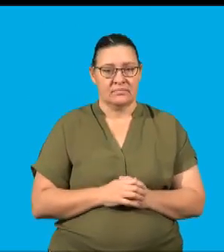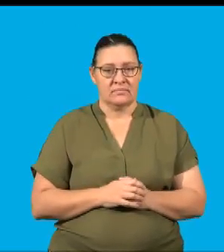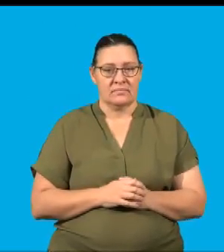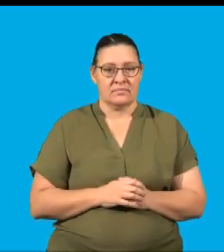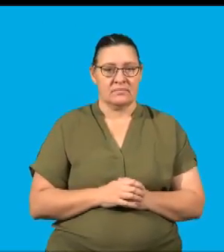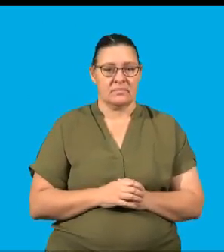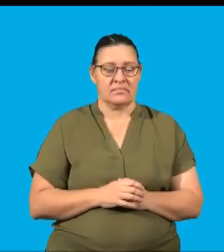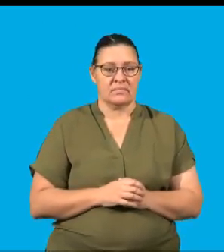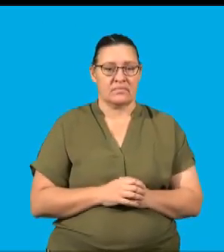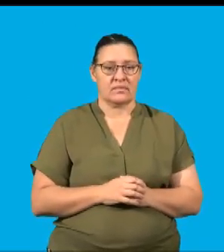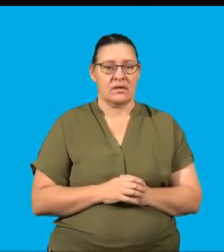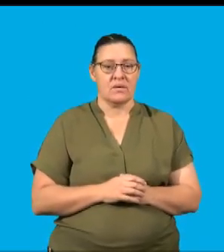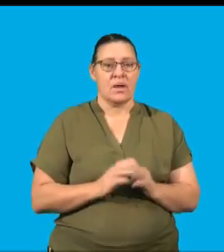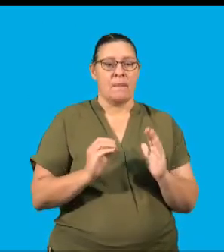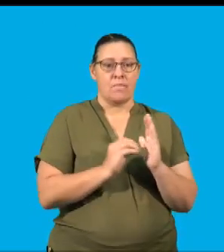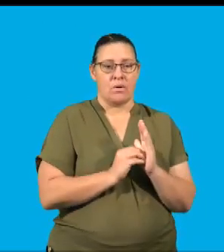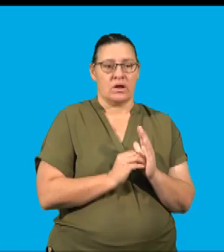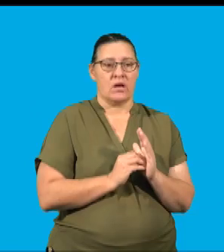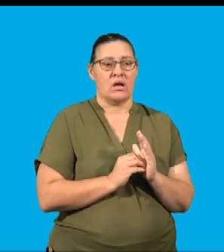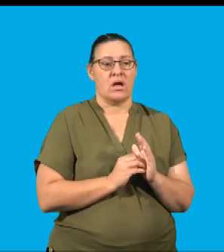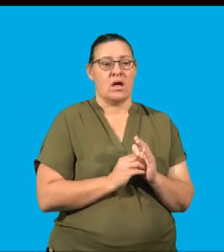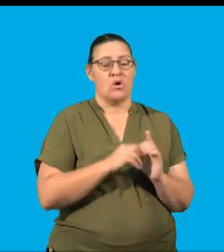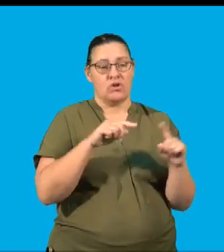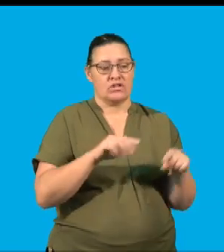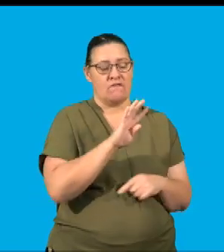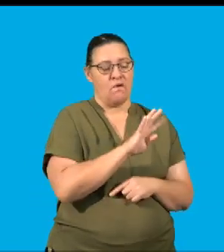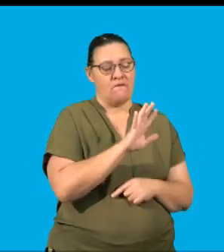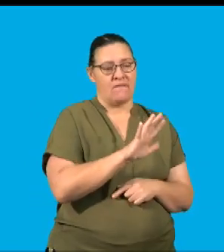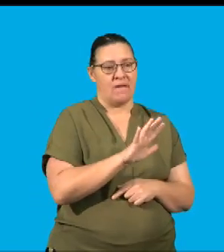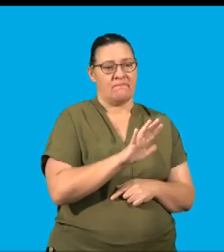4,527. So when you see range, you will write